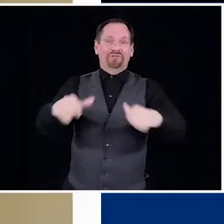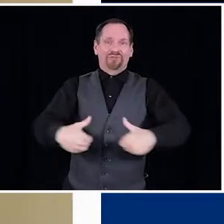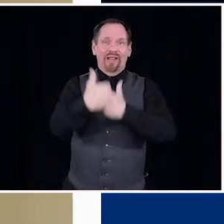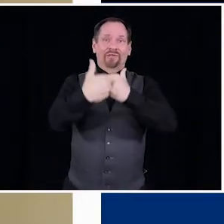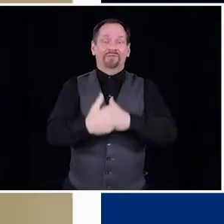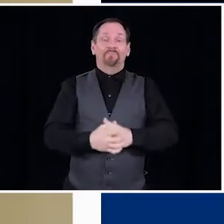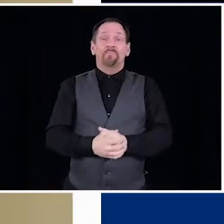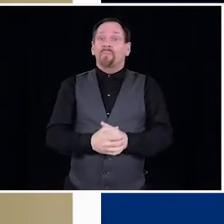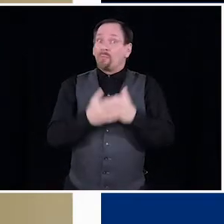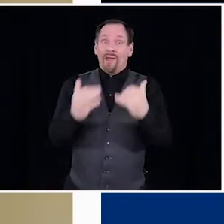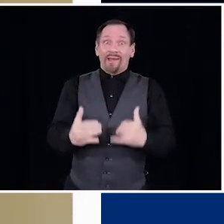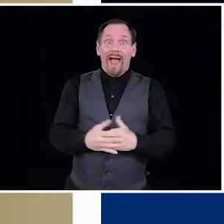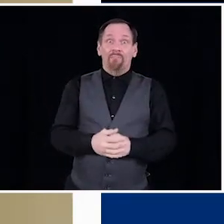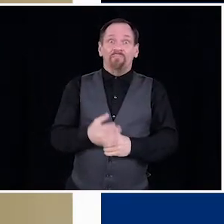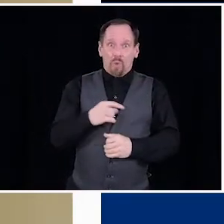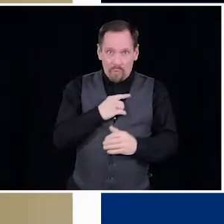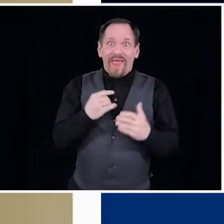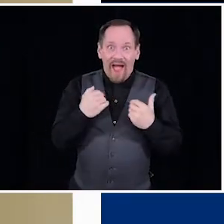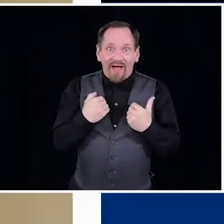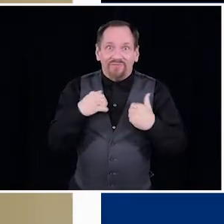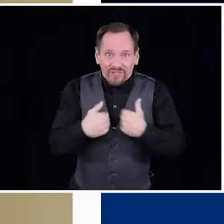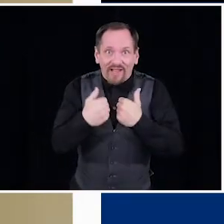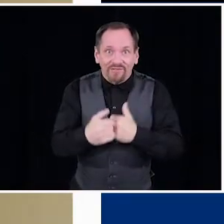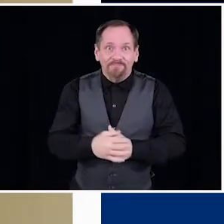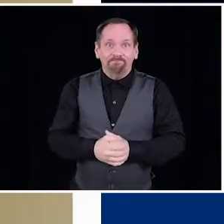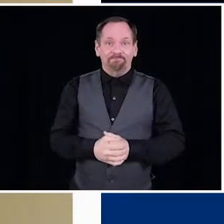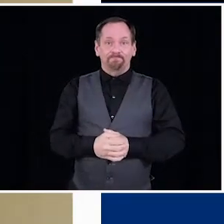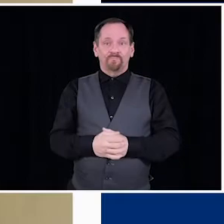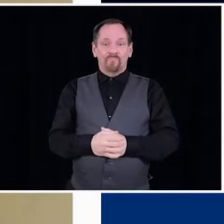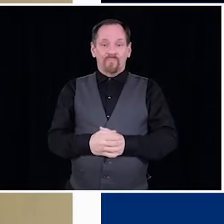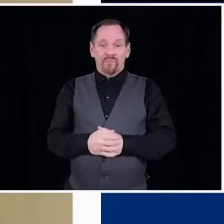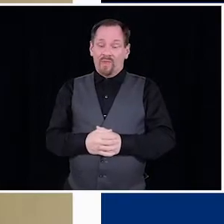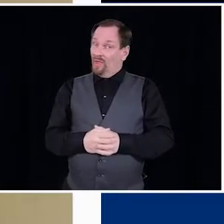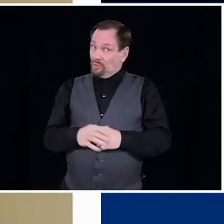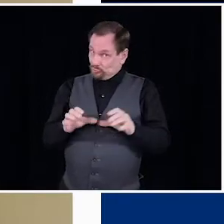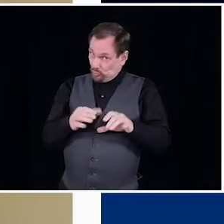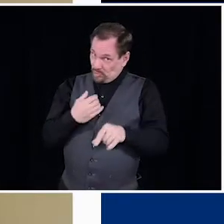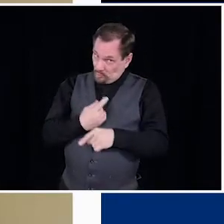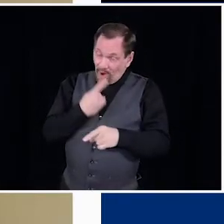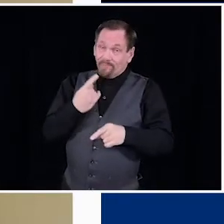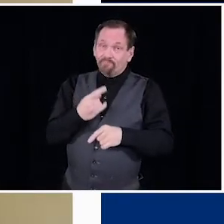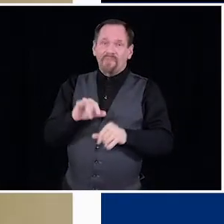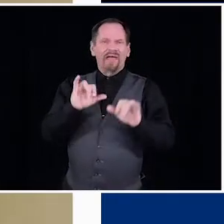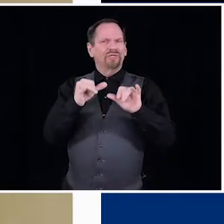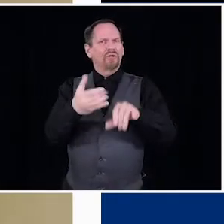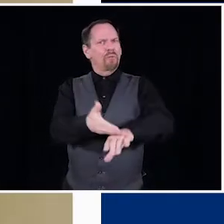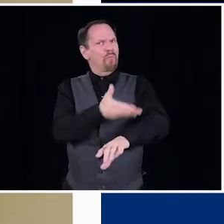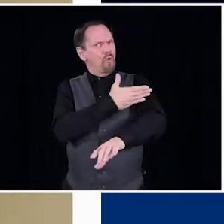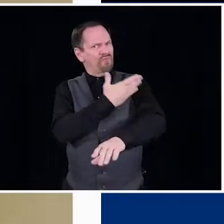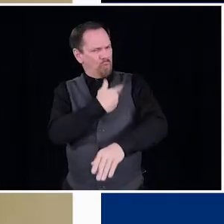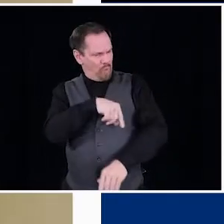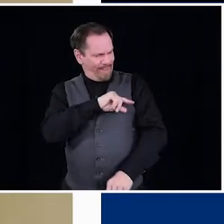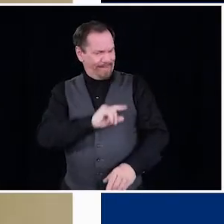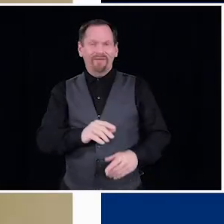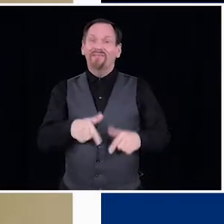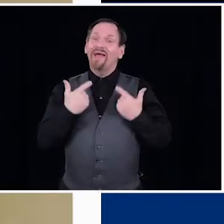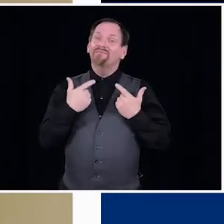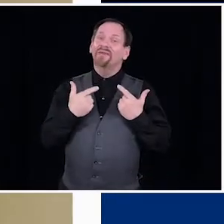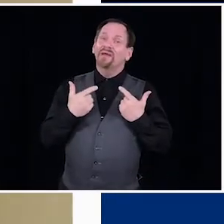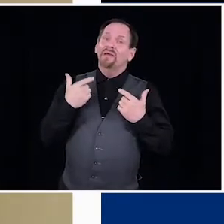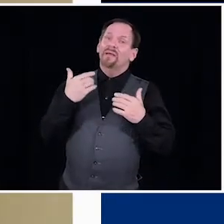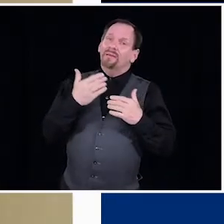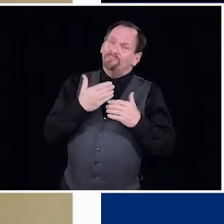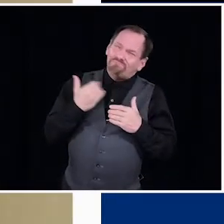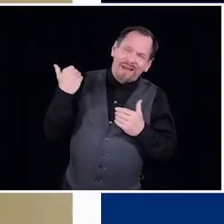challenges. And right now, we do have challenges. Done right, engineering improves our quality of life,